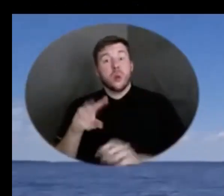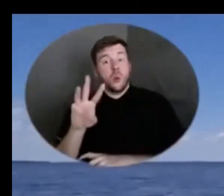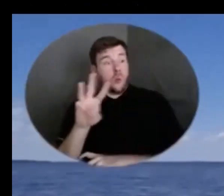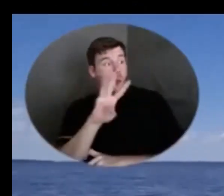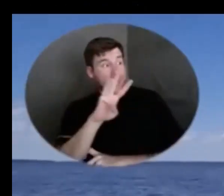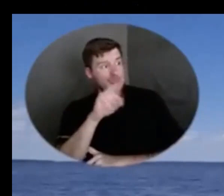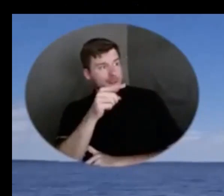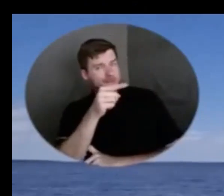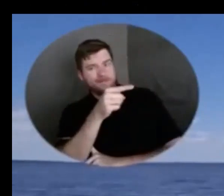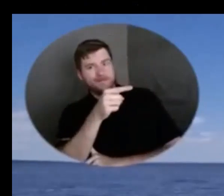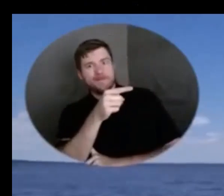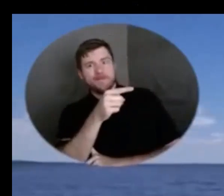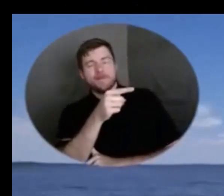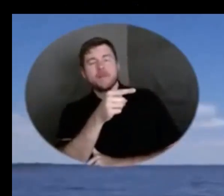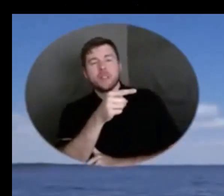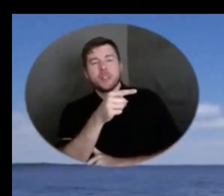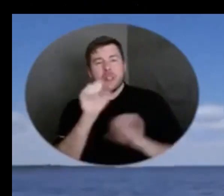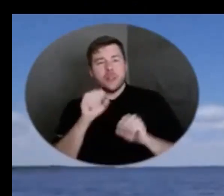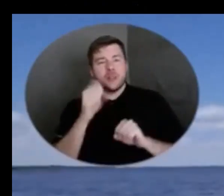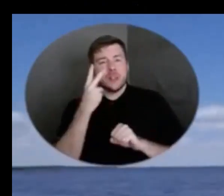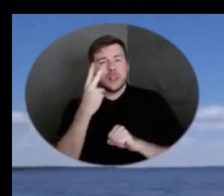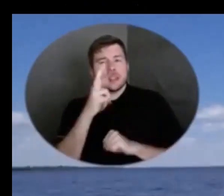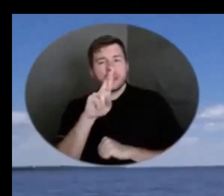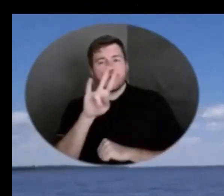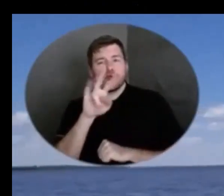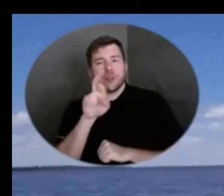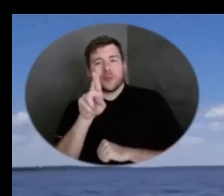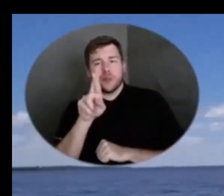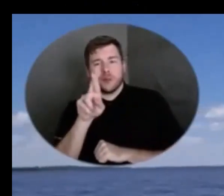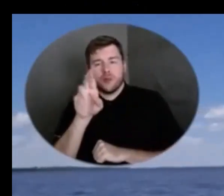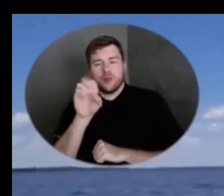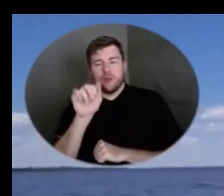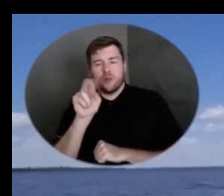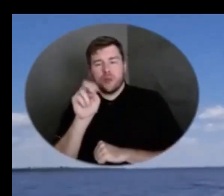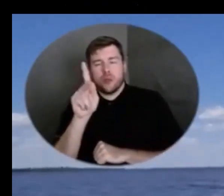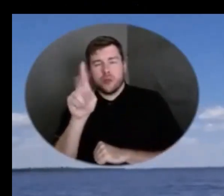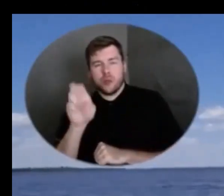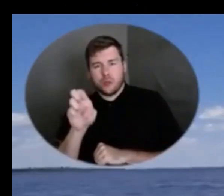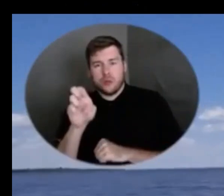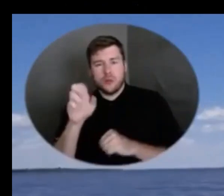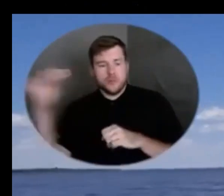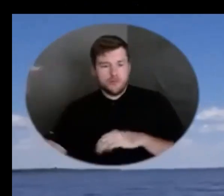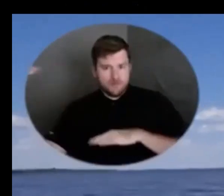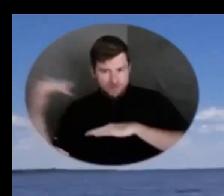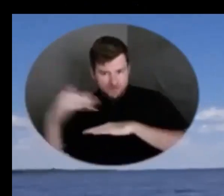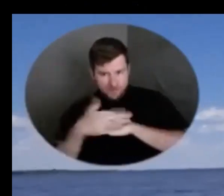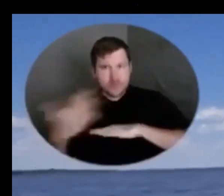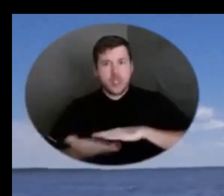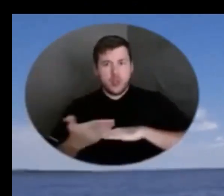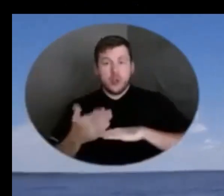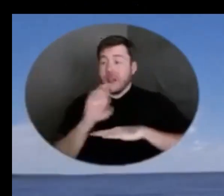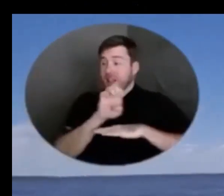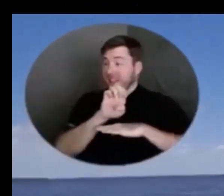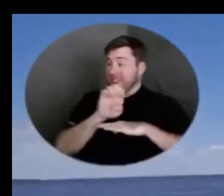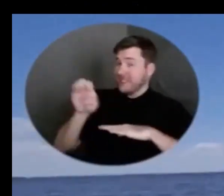So that is pointed west, and so this is where the Roanoke River comes in and feeds into this area, which is the Albemarle Sound. And then